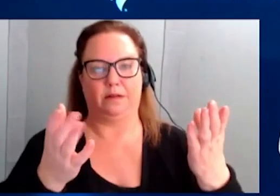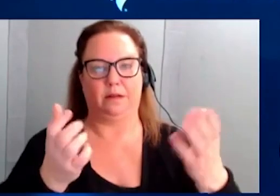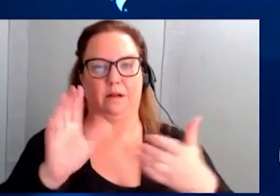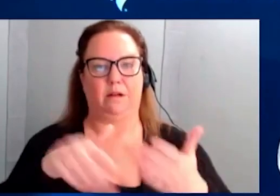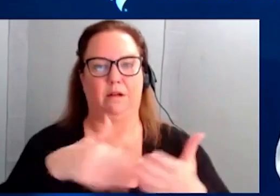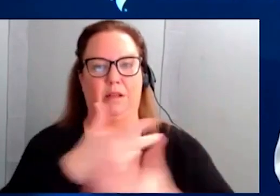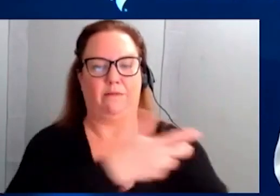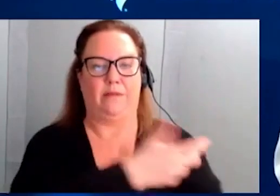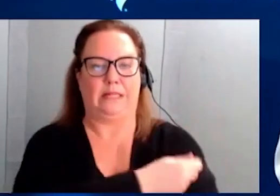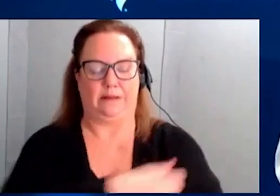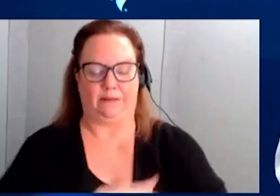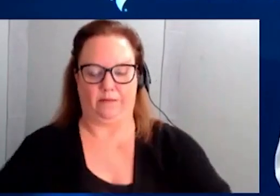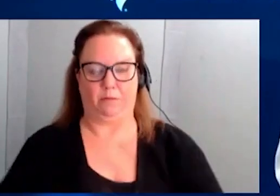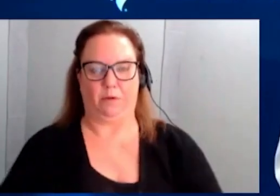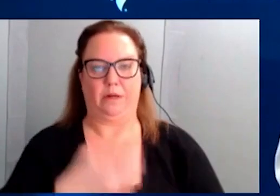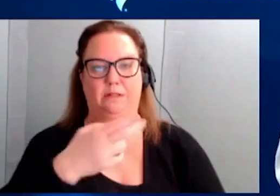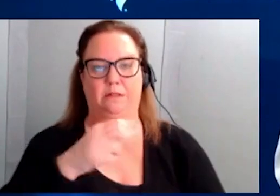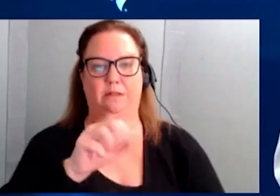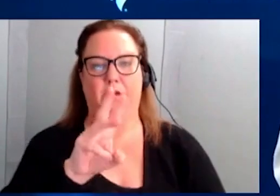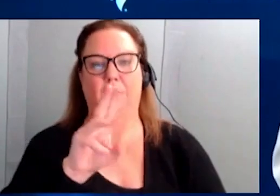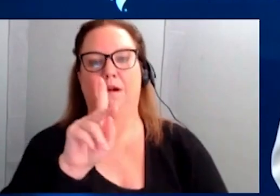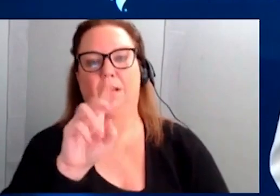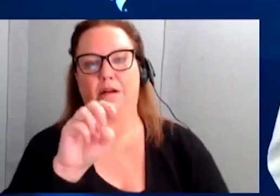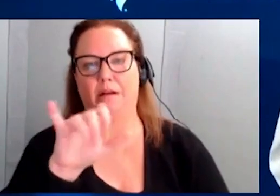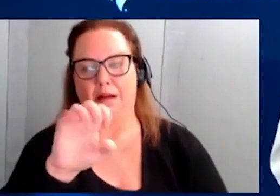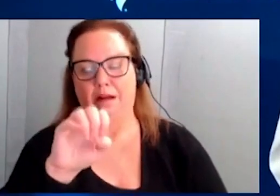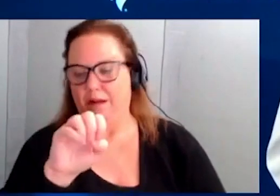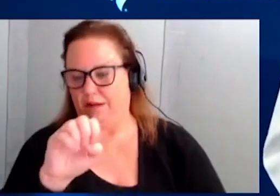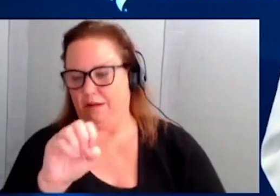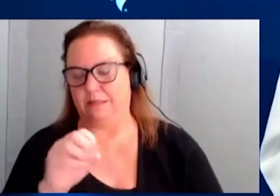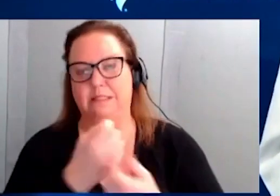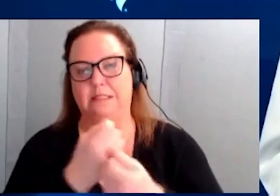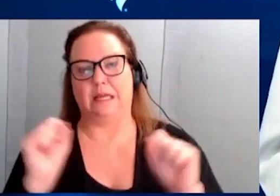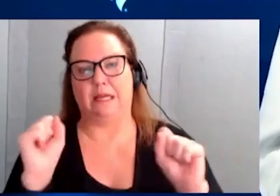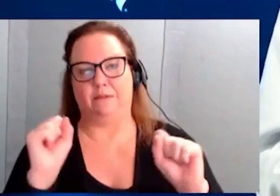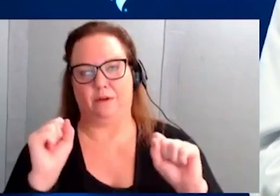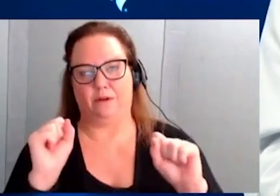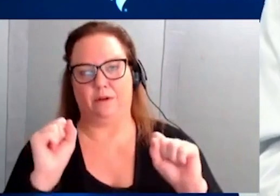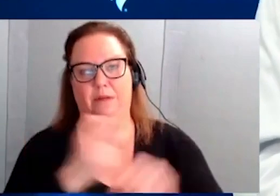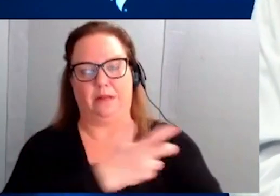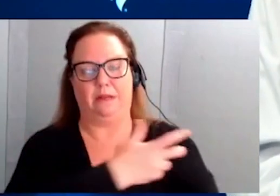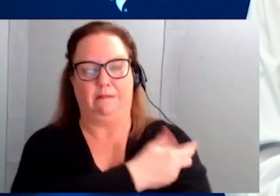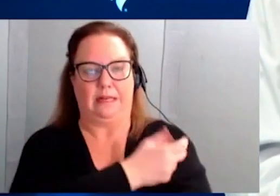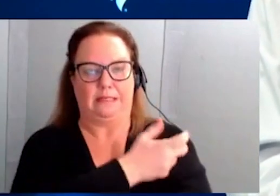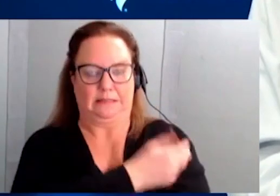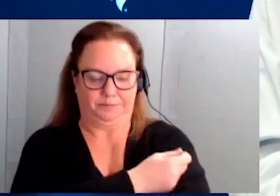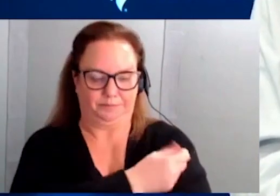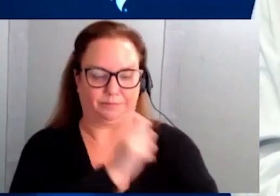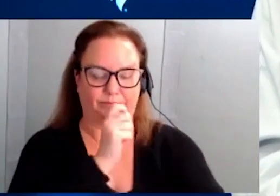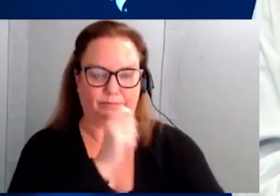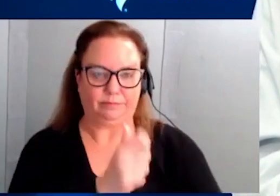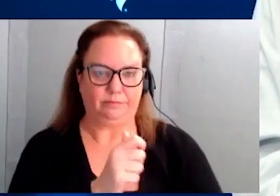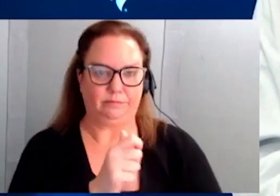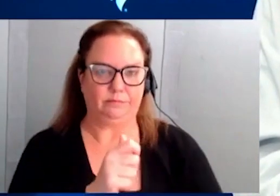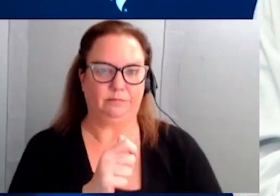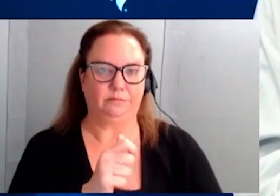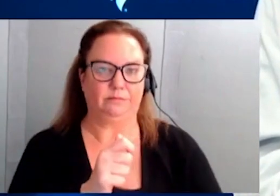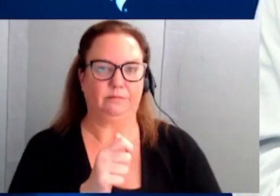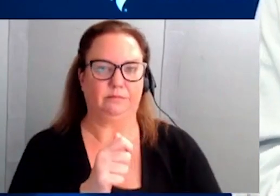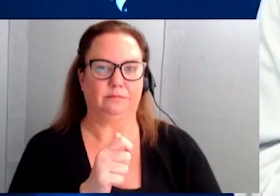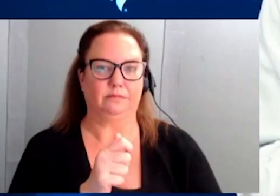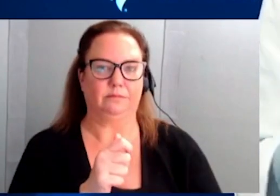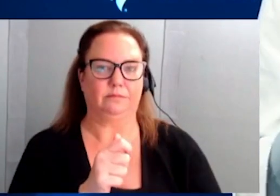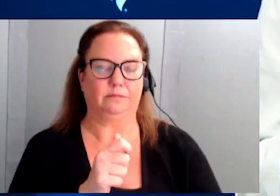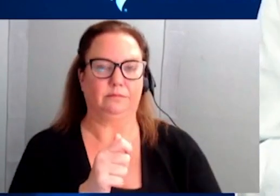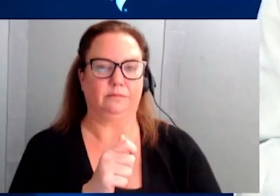within pregnancy, Hawkeye. We know that it's much safer to be vaccinated than not, despite all the hue and the